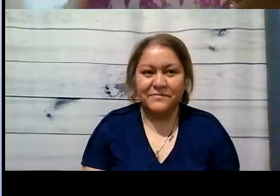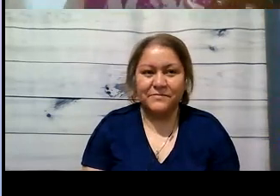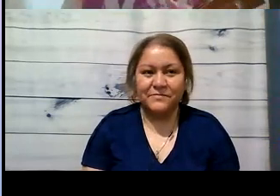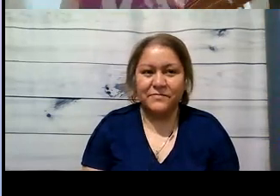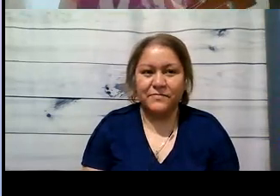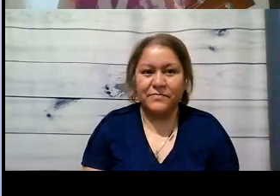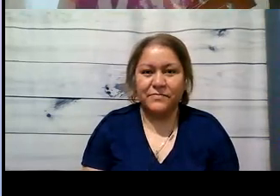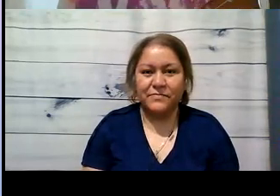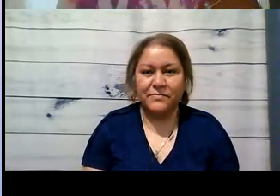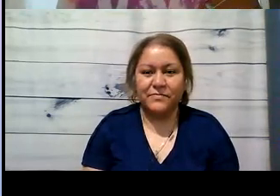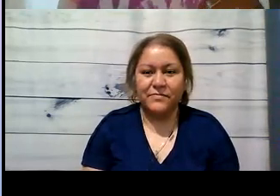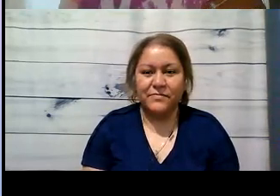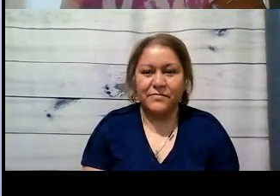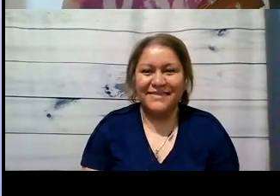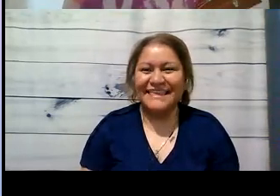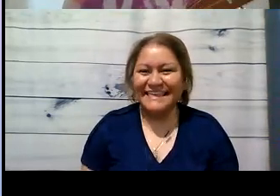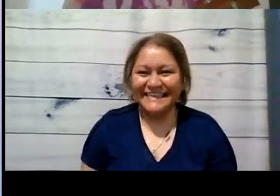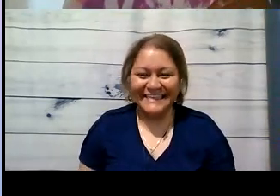we're just doing one verse of the science version though.